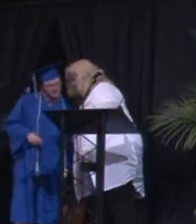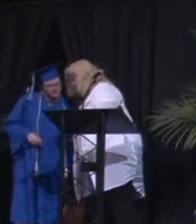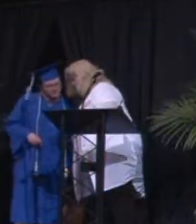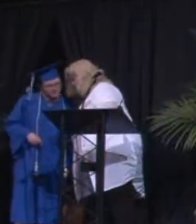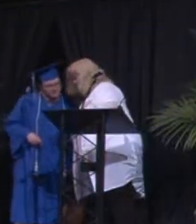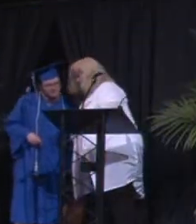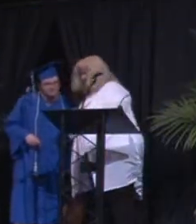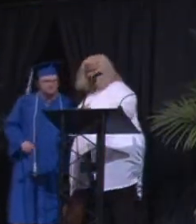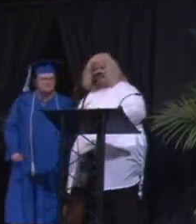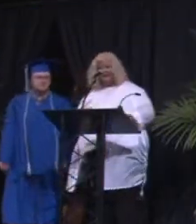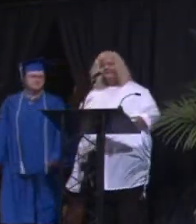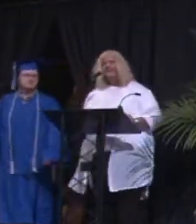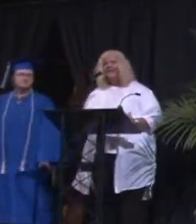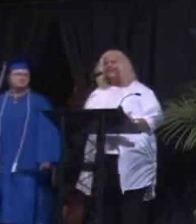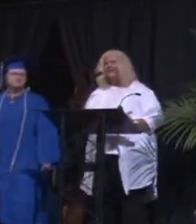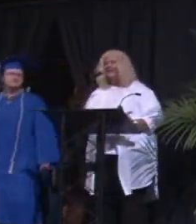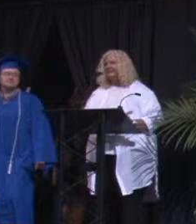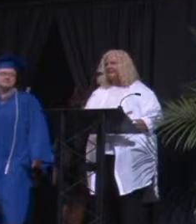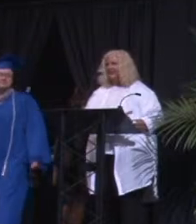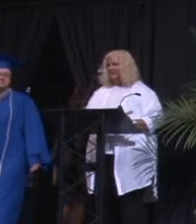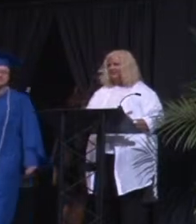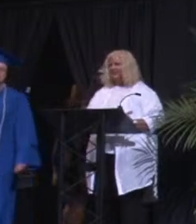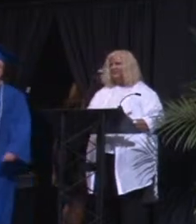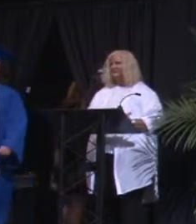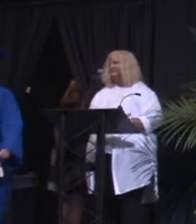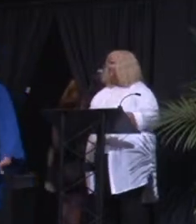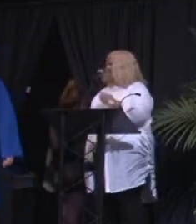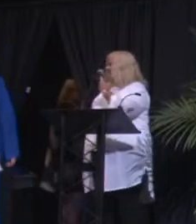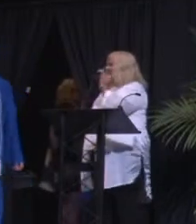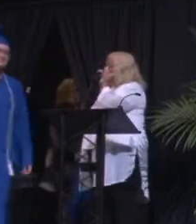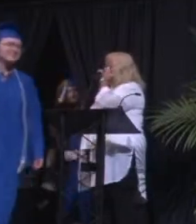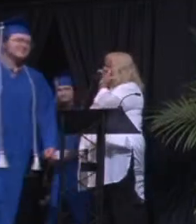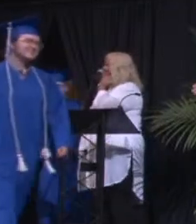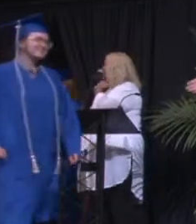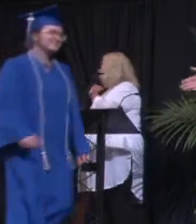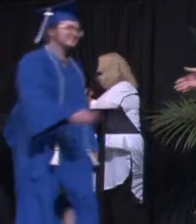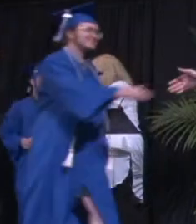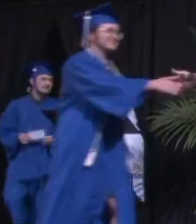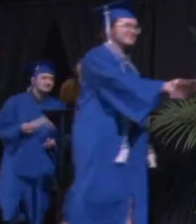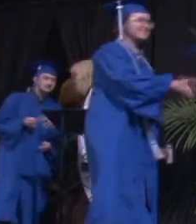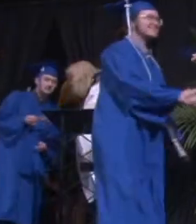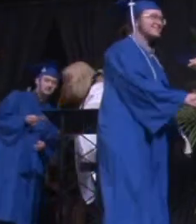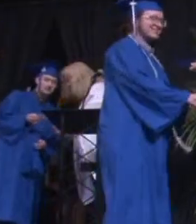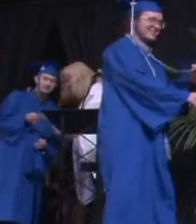Van Knezovich. Van Knezovich.